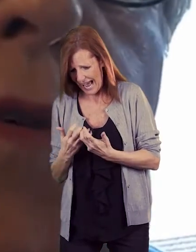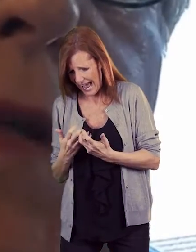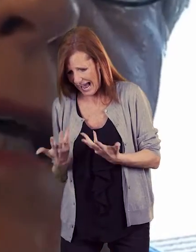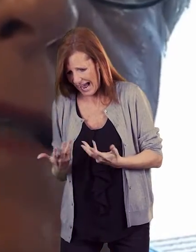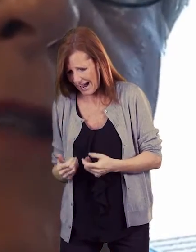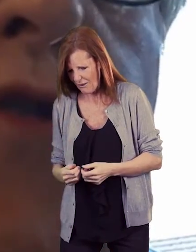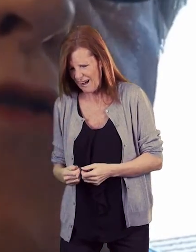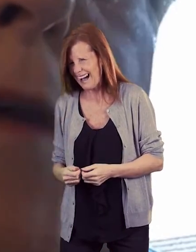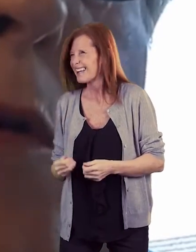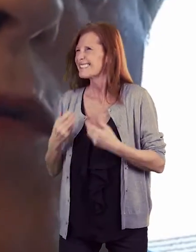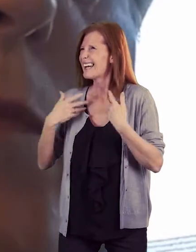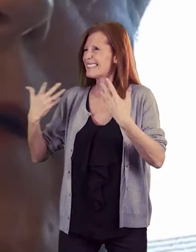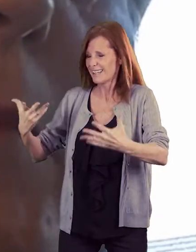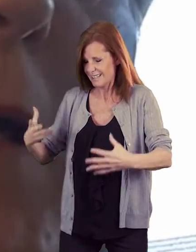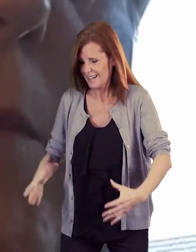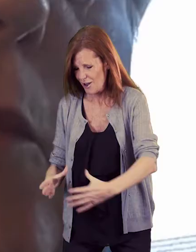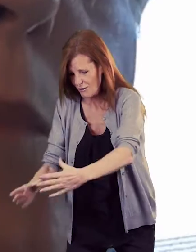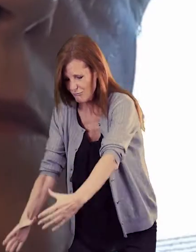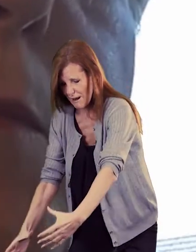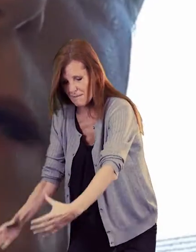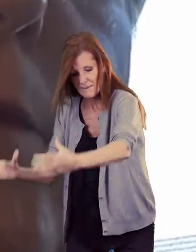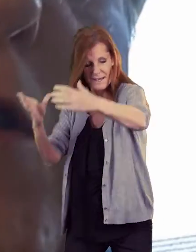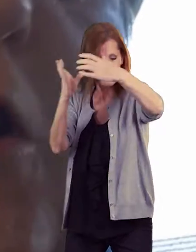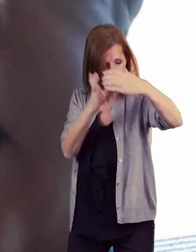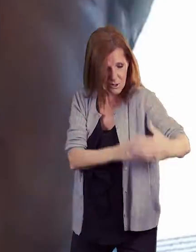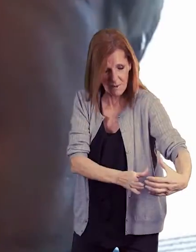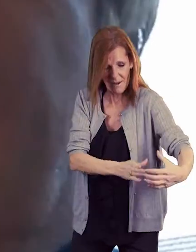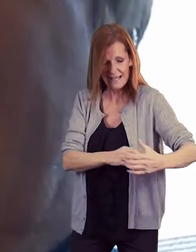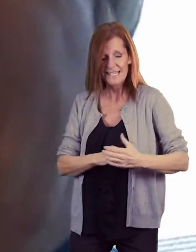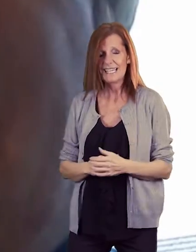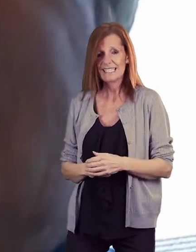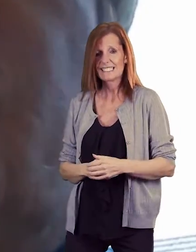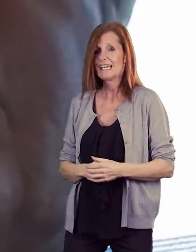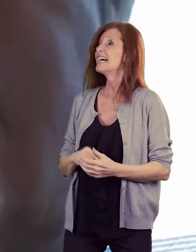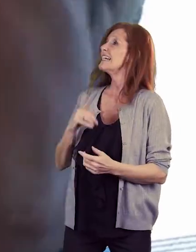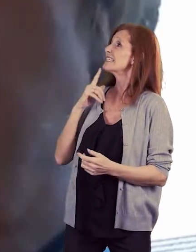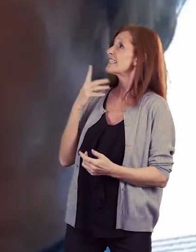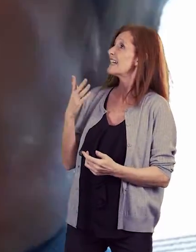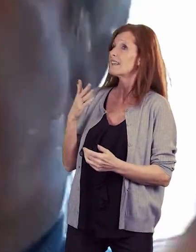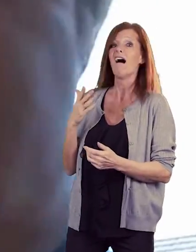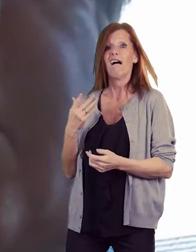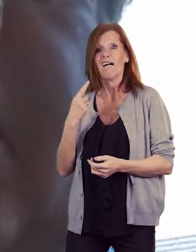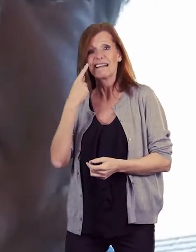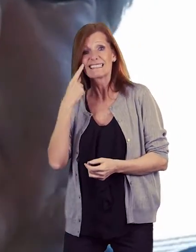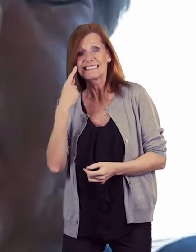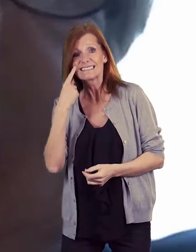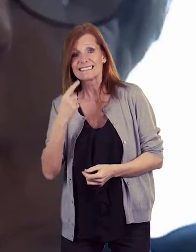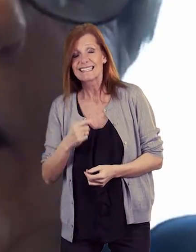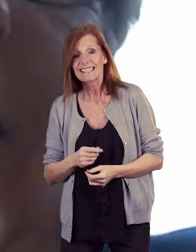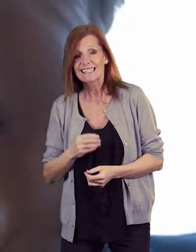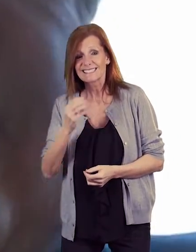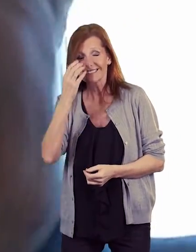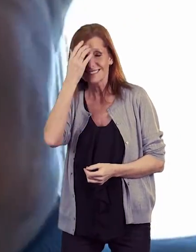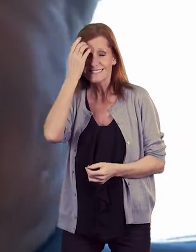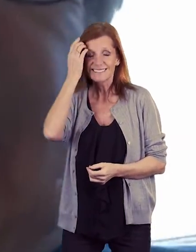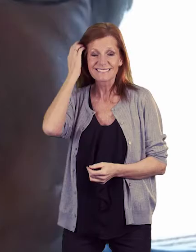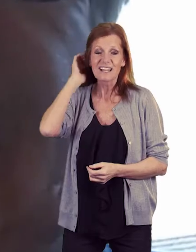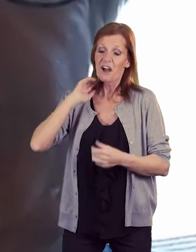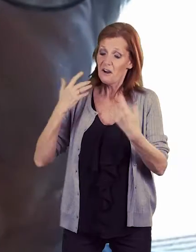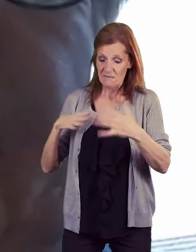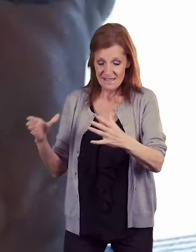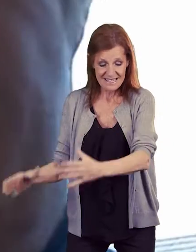do I do that?" I said, "Just grab hold of me and pick me up and put me back in my chair." And he just said, "Oh, that was simple," and did